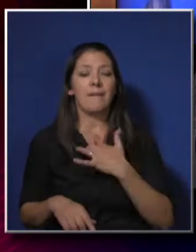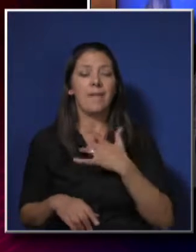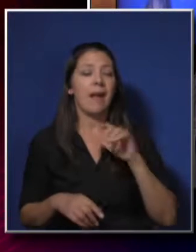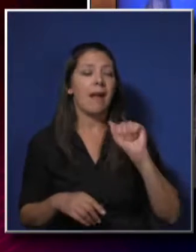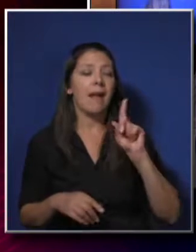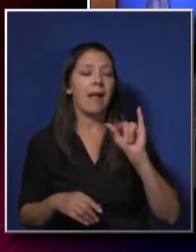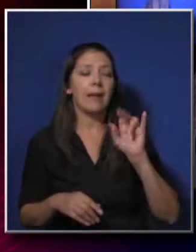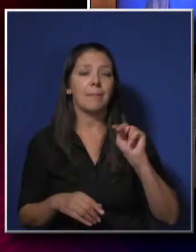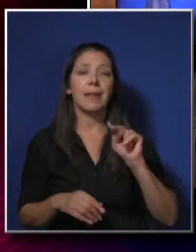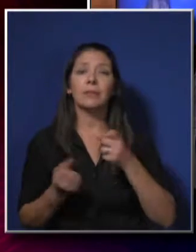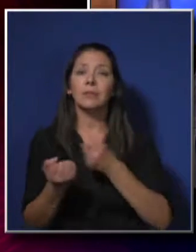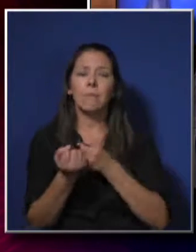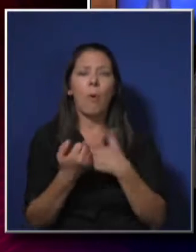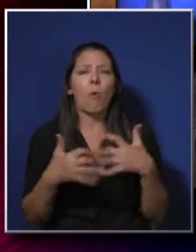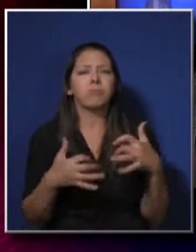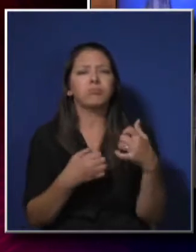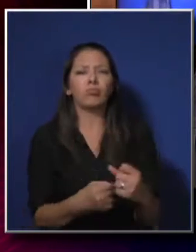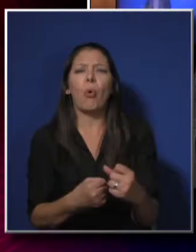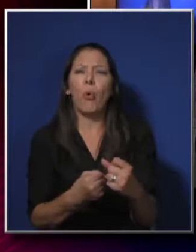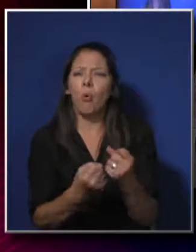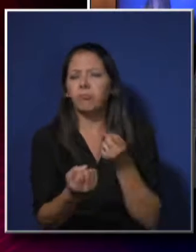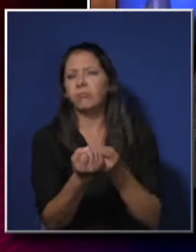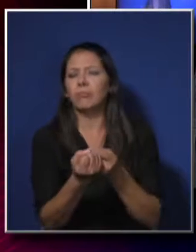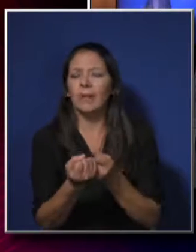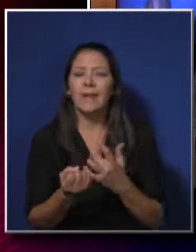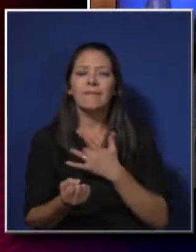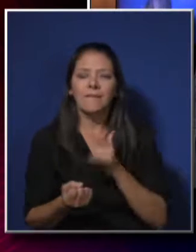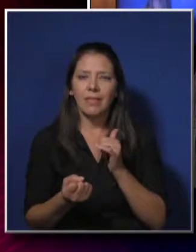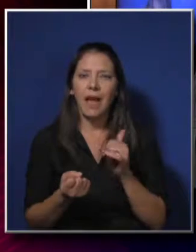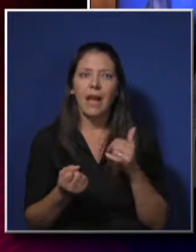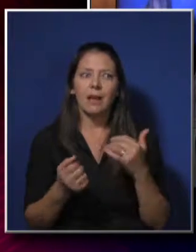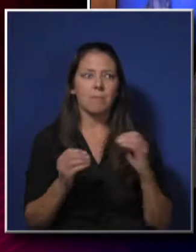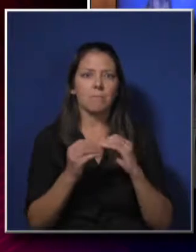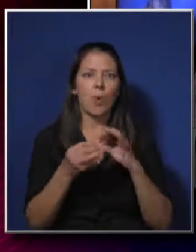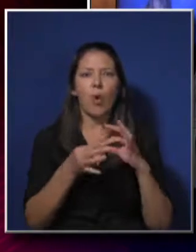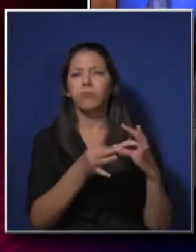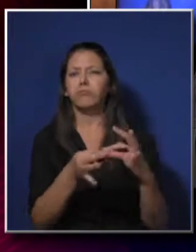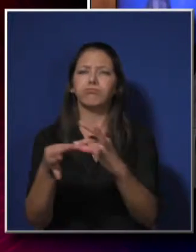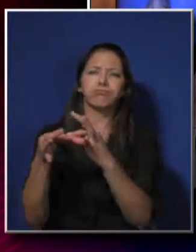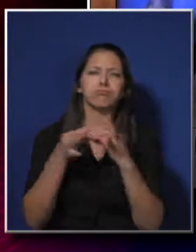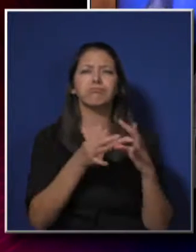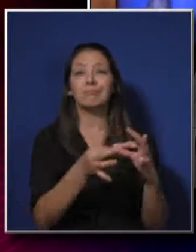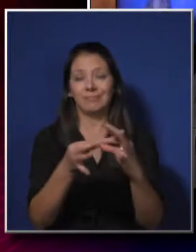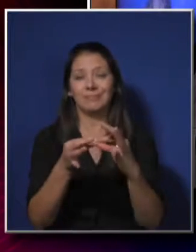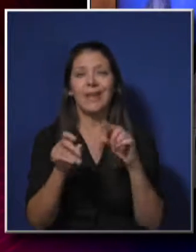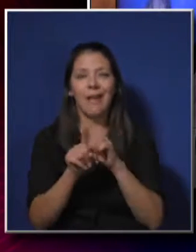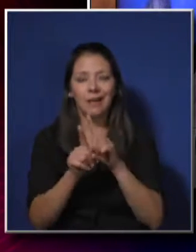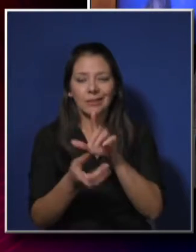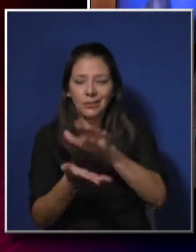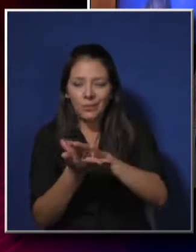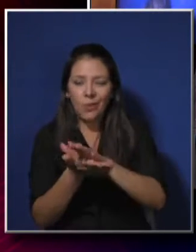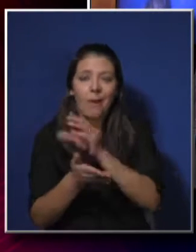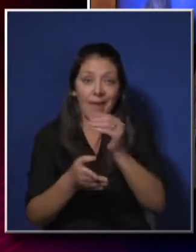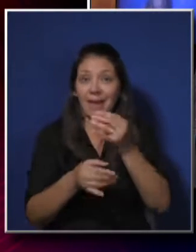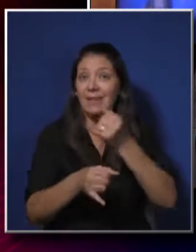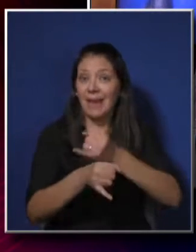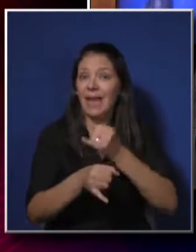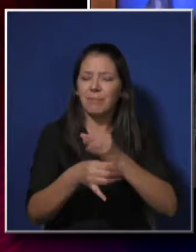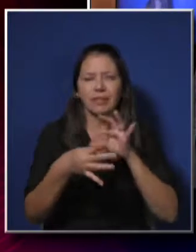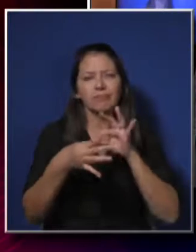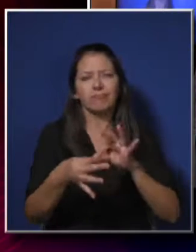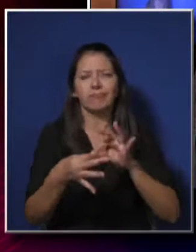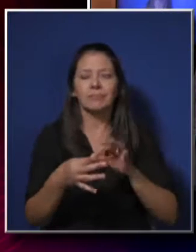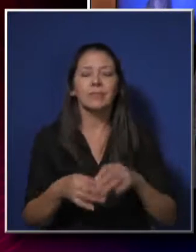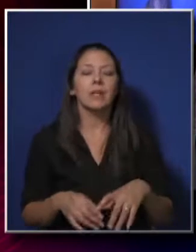strong. They feel overall they are more unified as a school and a campus. Student interviews